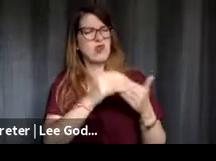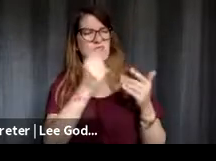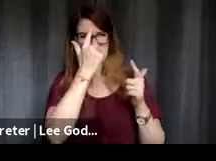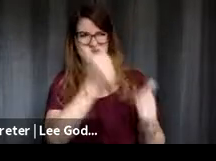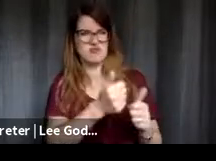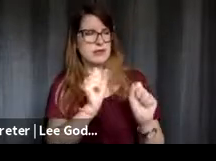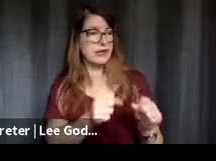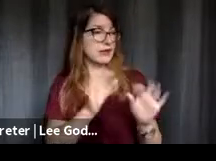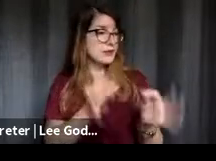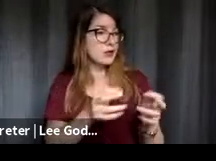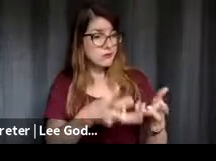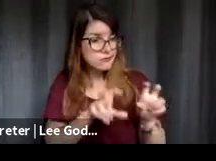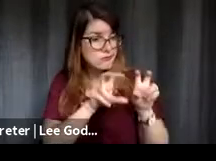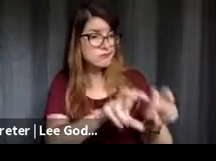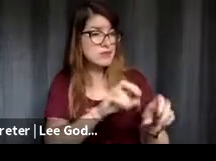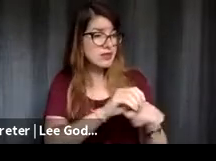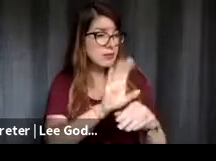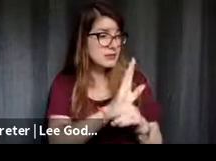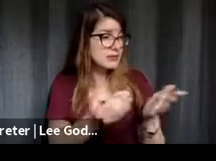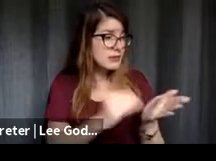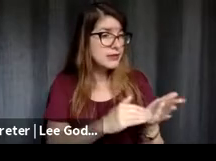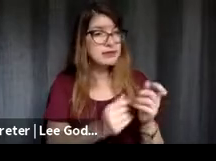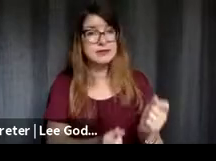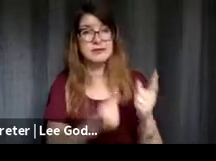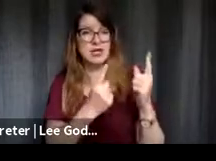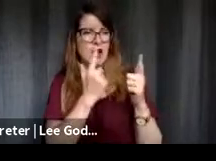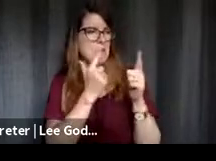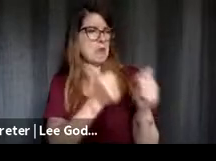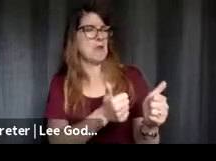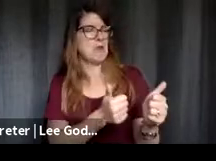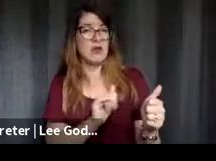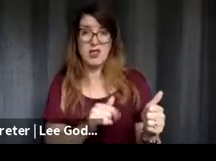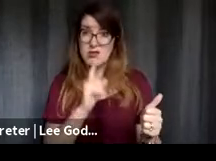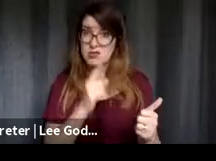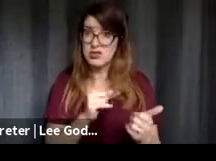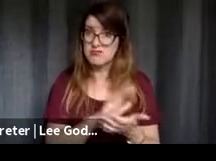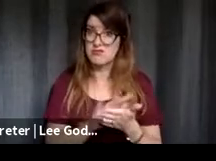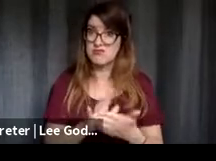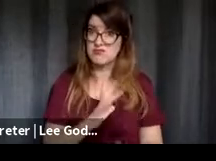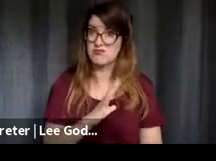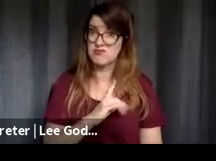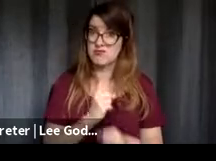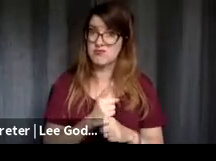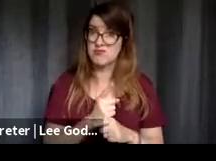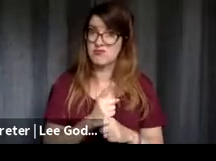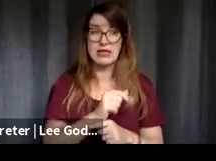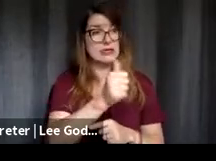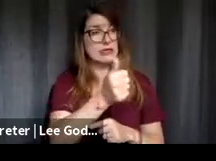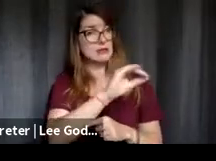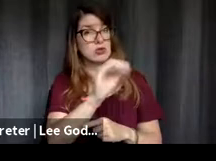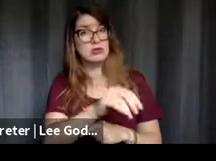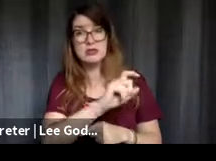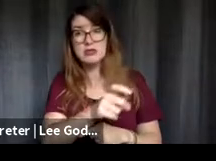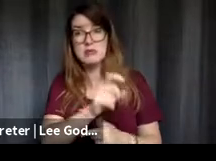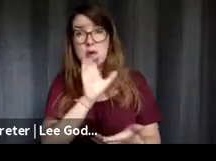know, you can choose to reinvest it in the business. You can spend it. You're free. And that's pretty generous of me, right? Just send 10% to my wife,